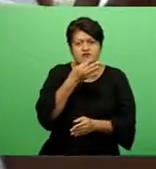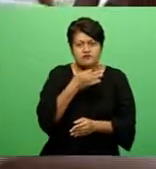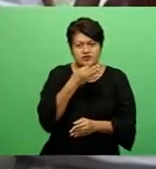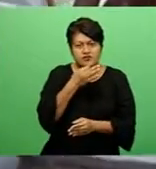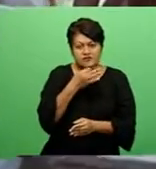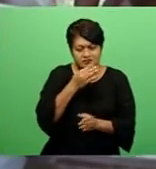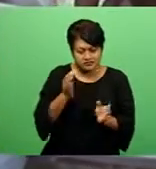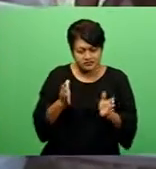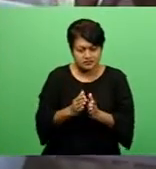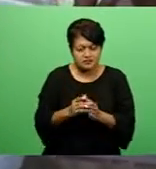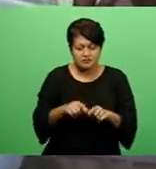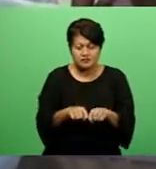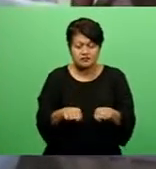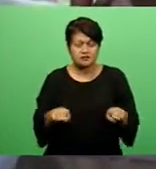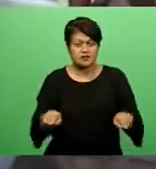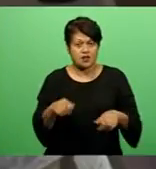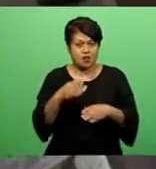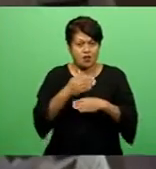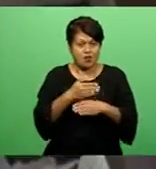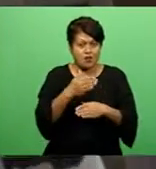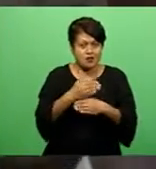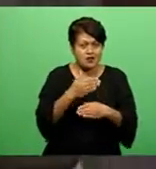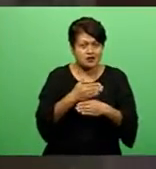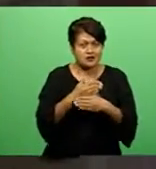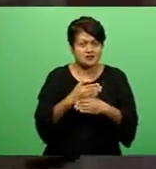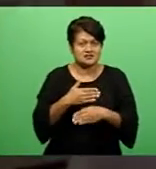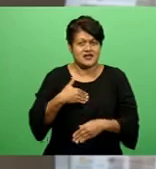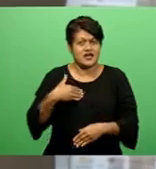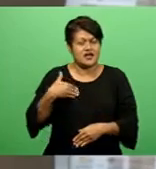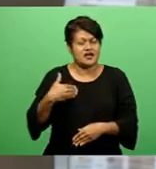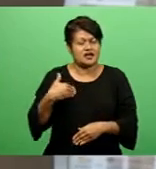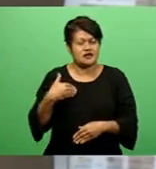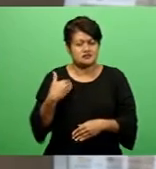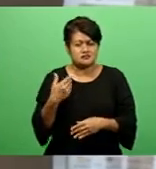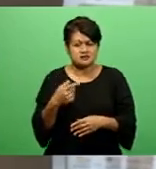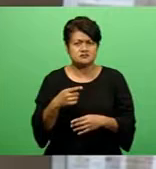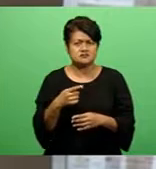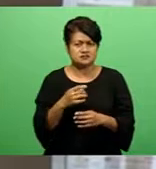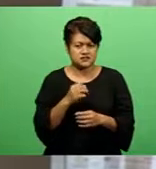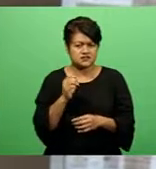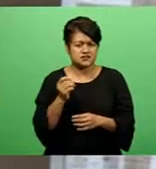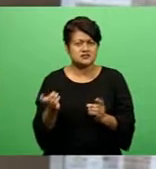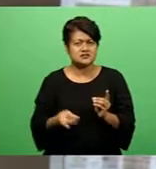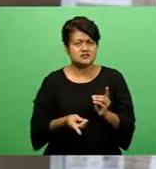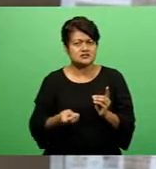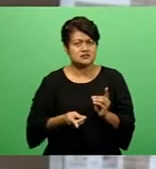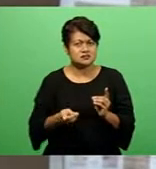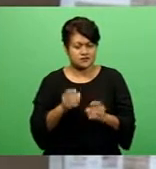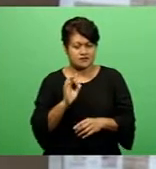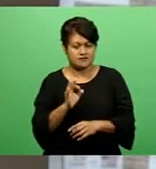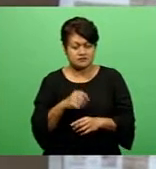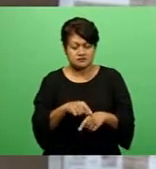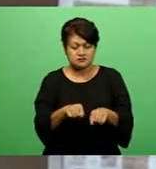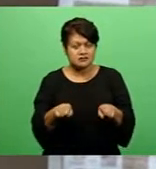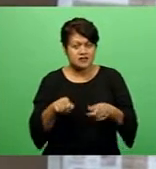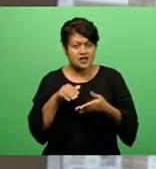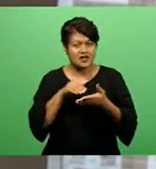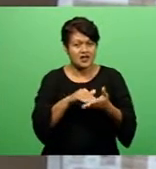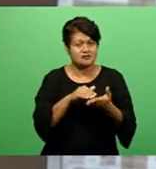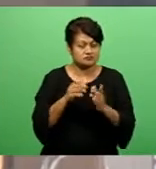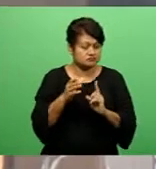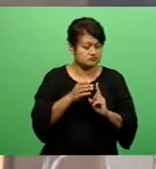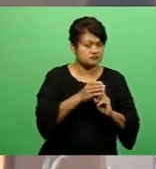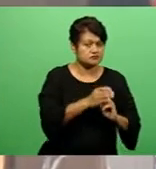Frontline workers such as health professionals and members of the disciplined forces helping in the mending of the quarantine facilities